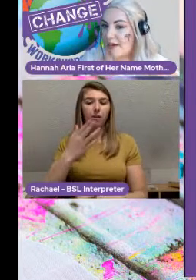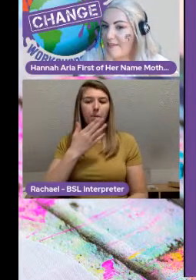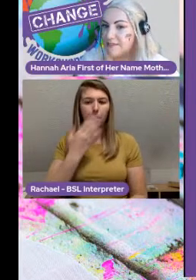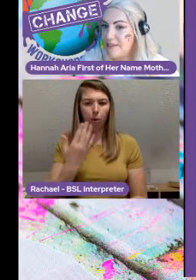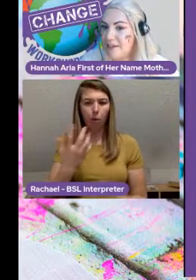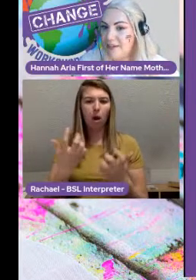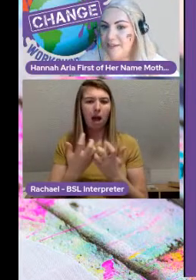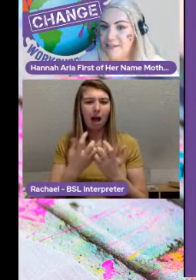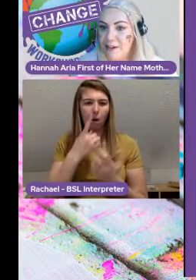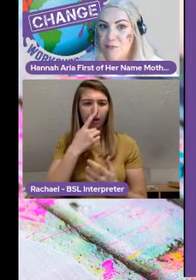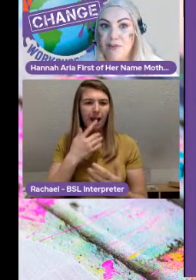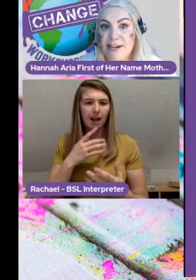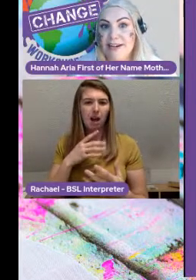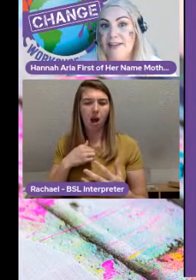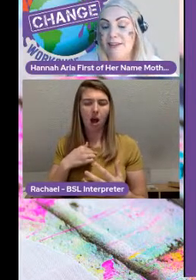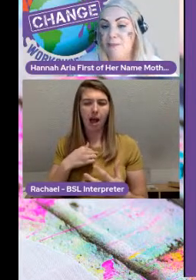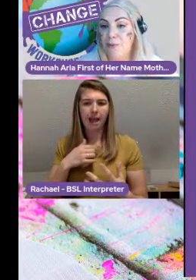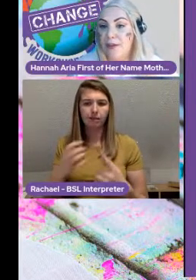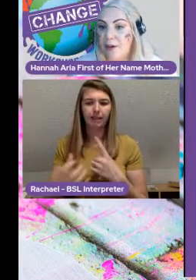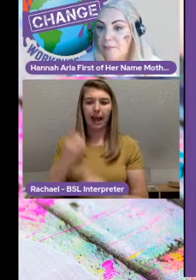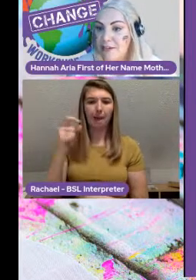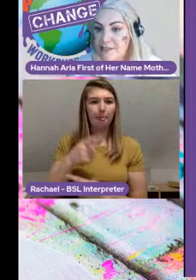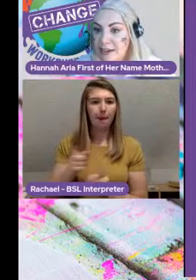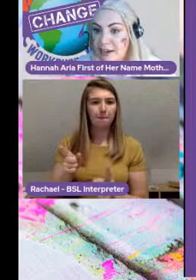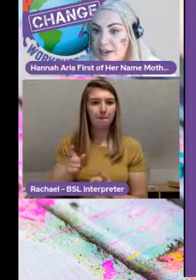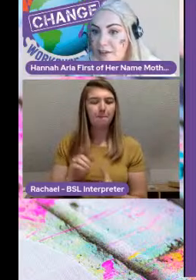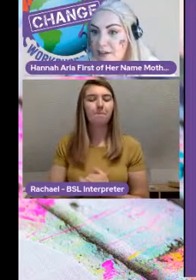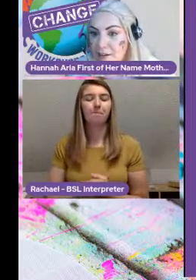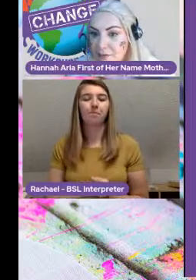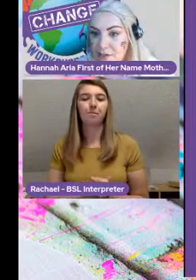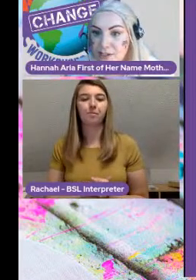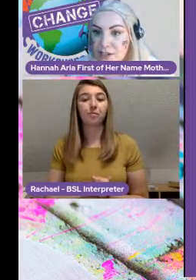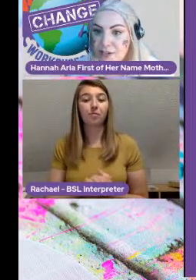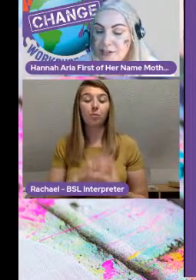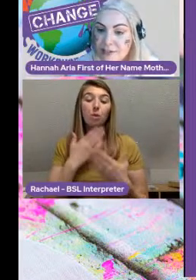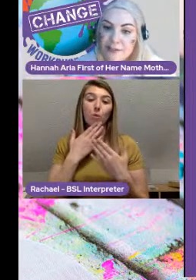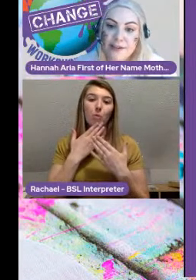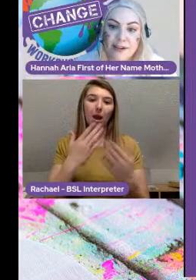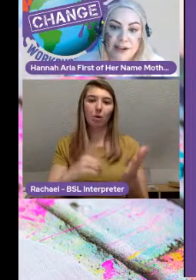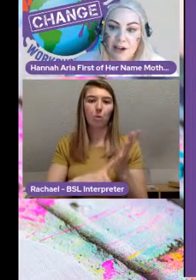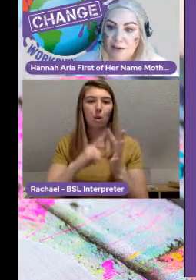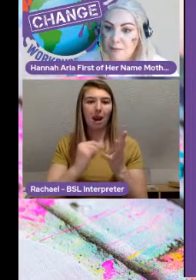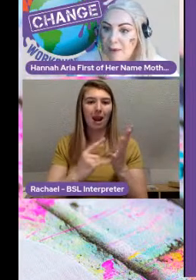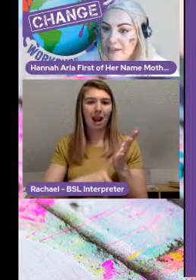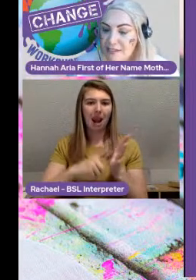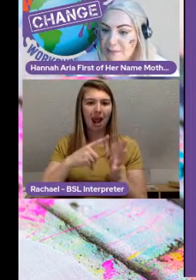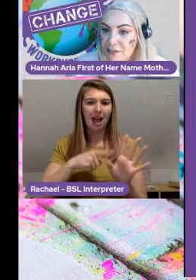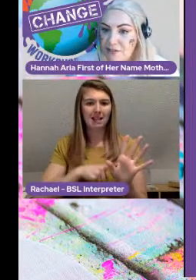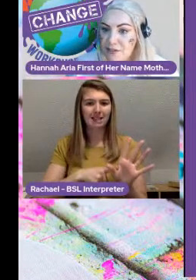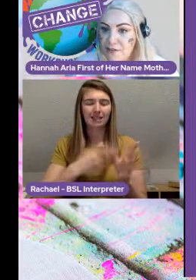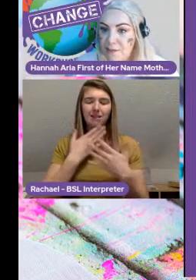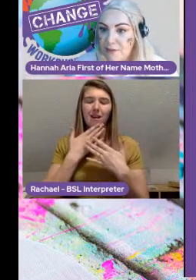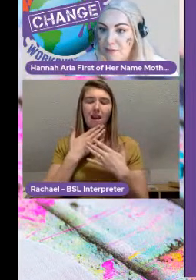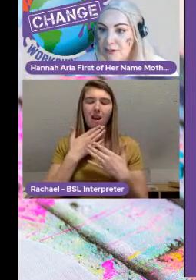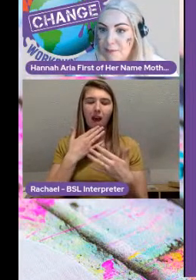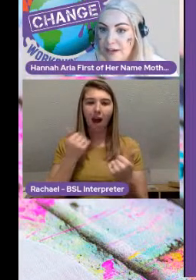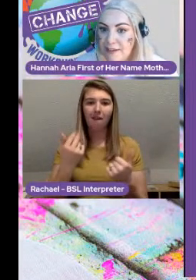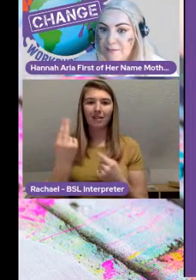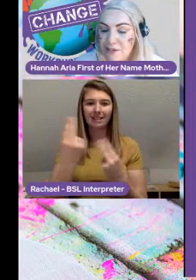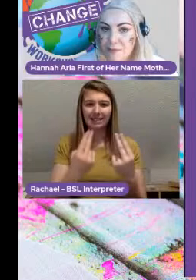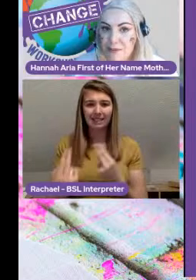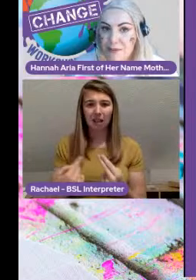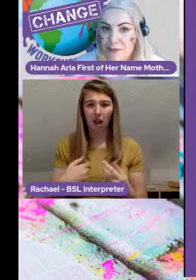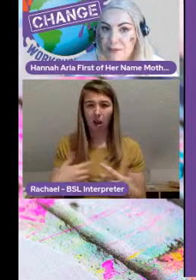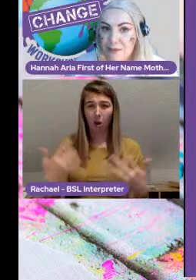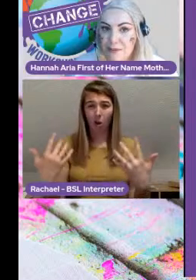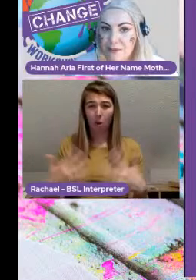things in place? So I'm really glad that you brought that up, Leslie, and I love the design. I'm amazed that you managed to do that with acrylic paint.